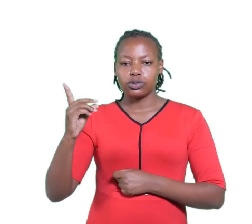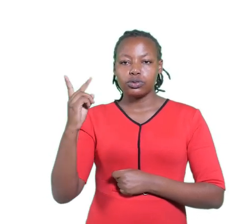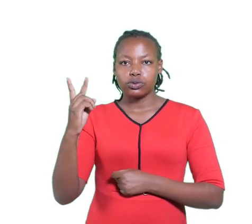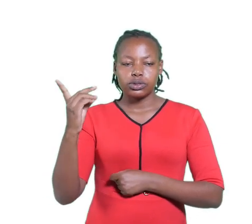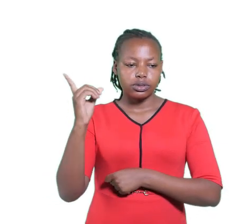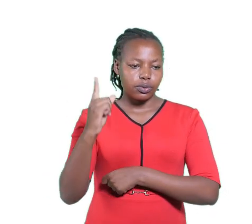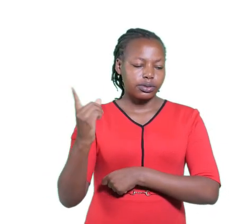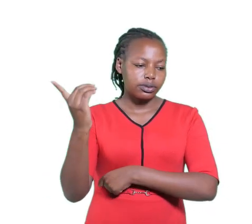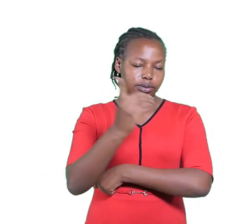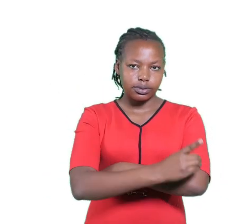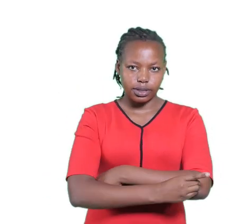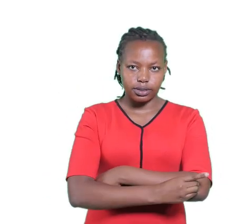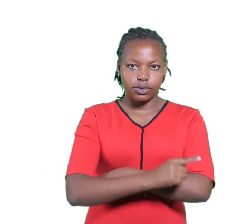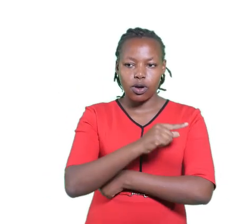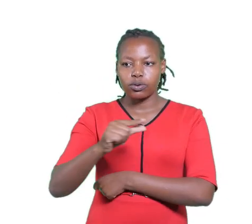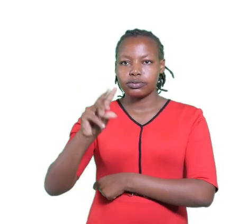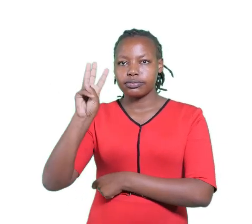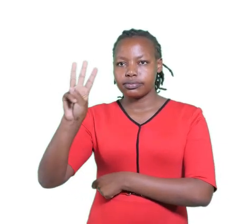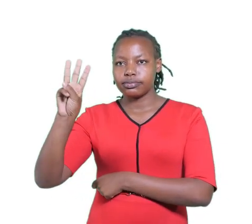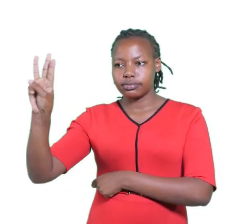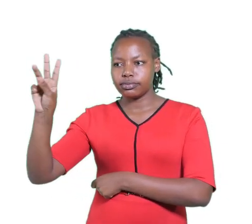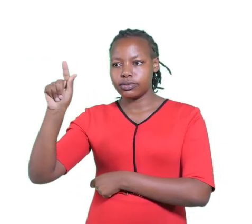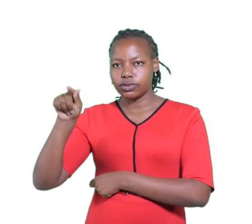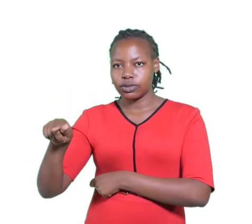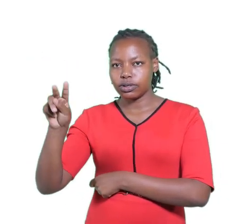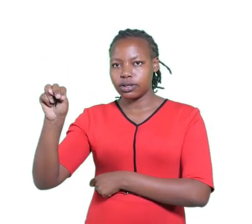PDL, 21 days, visit